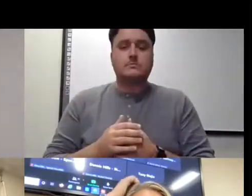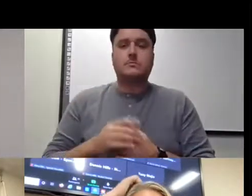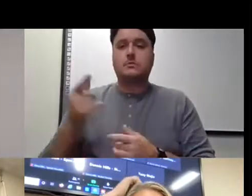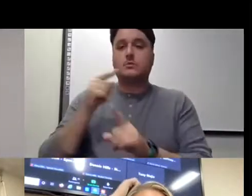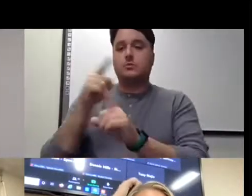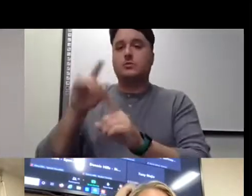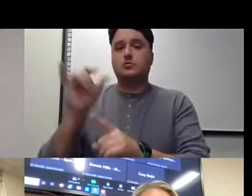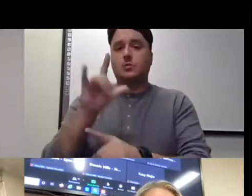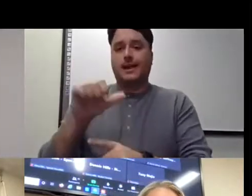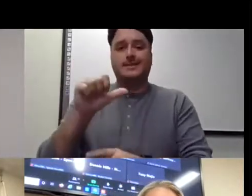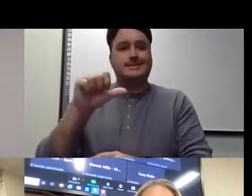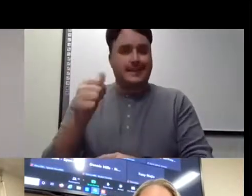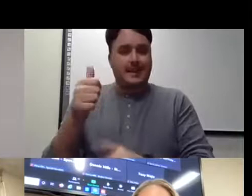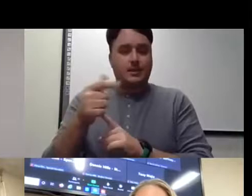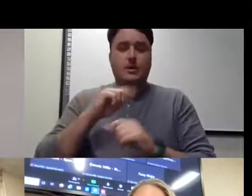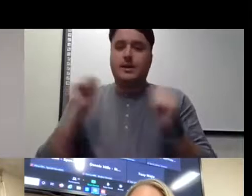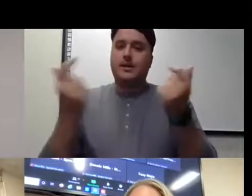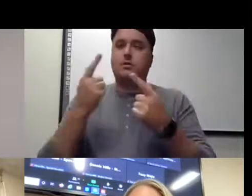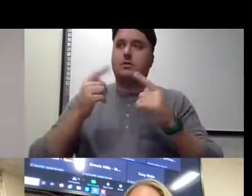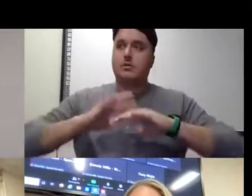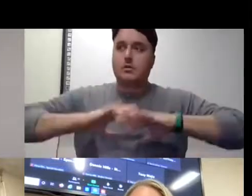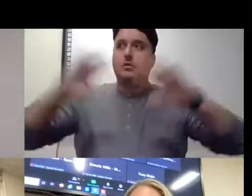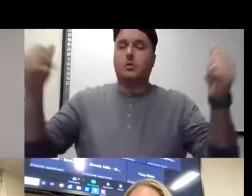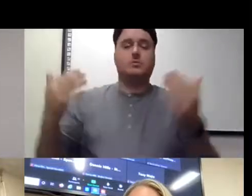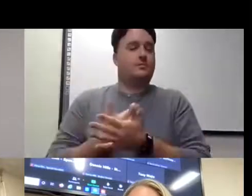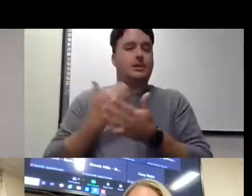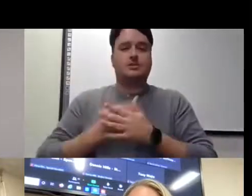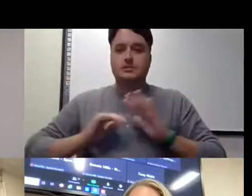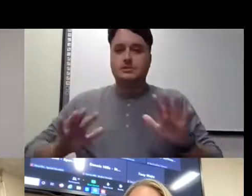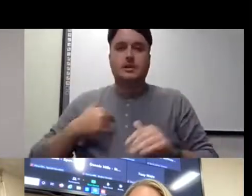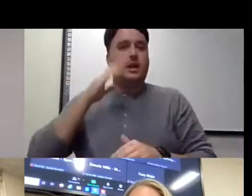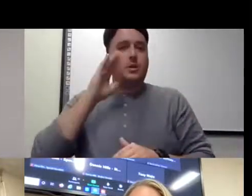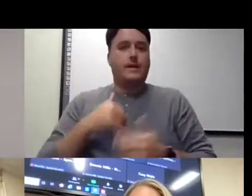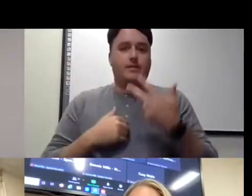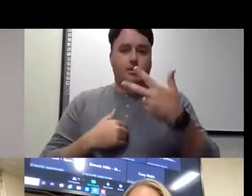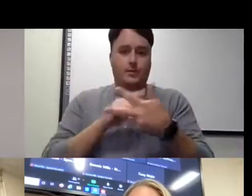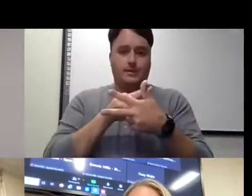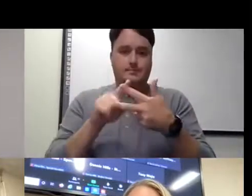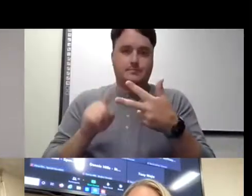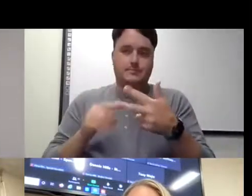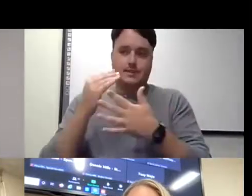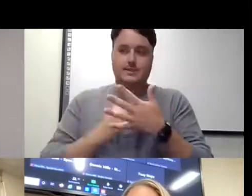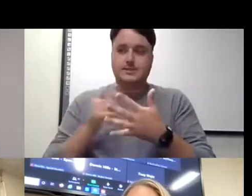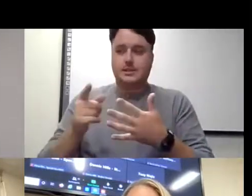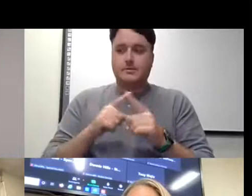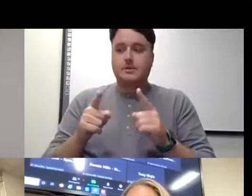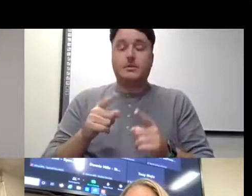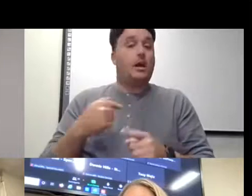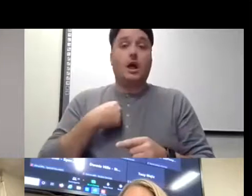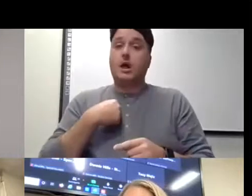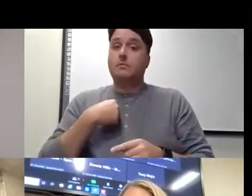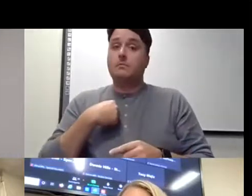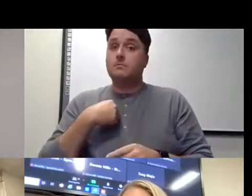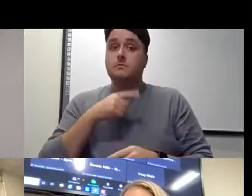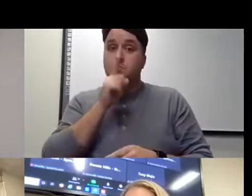be when everyone goes and refreshes. And so I know we have 3 things listed there, but I'm not opposed to it, but I just want to